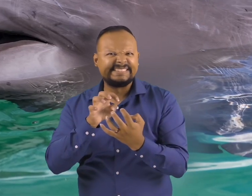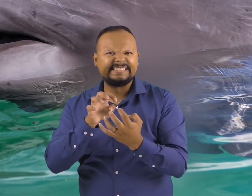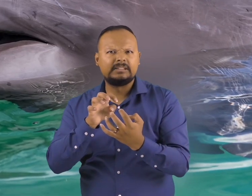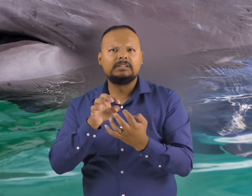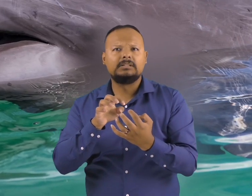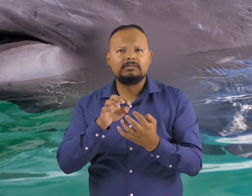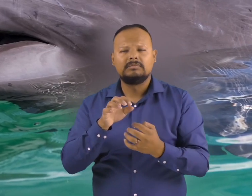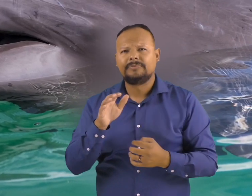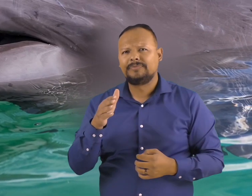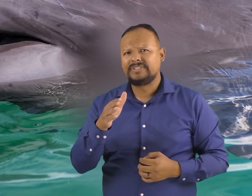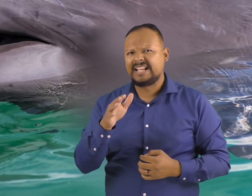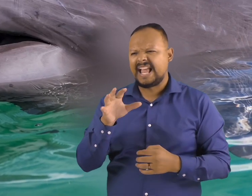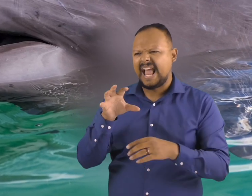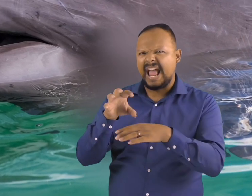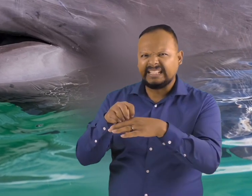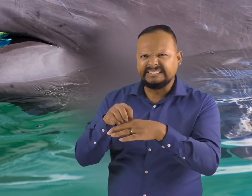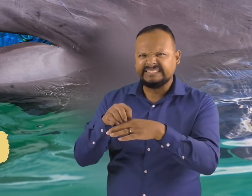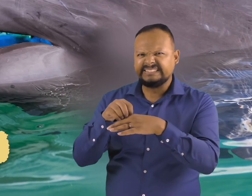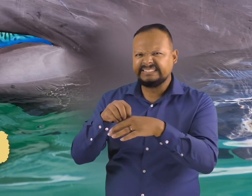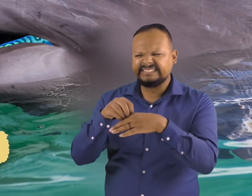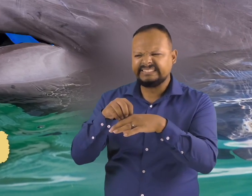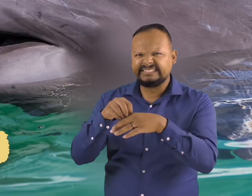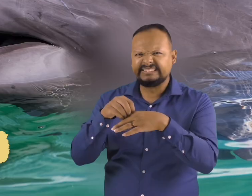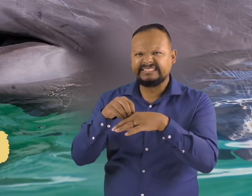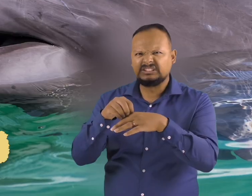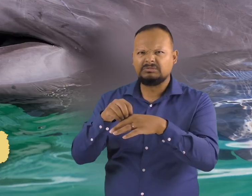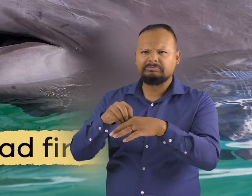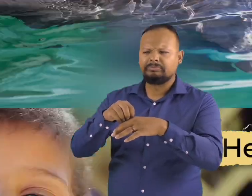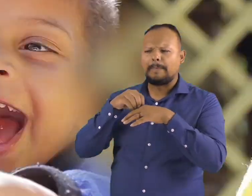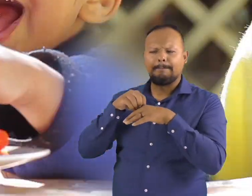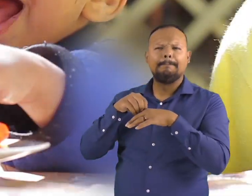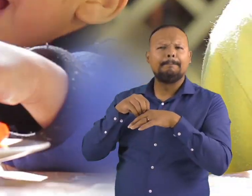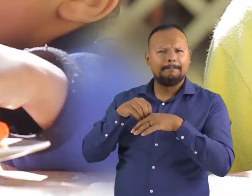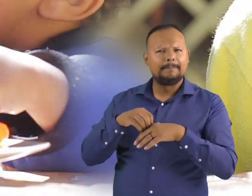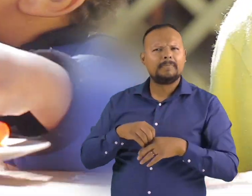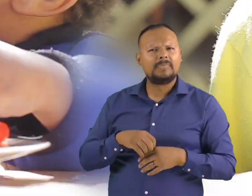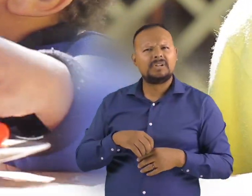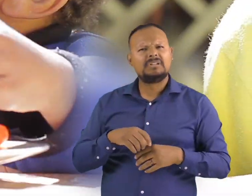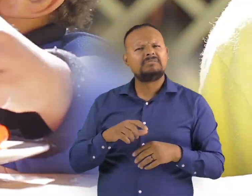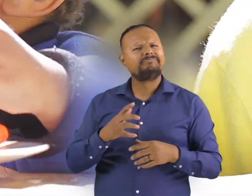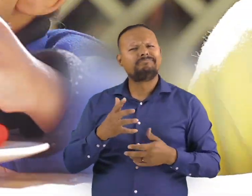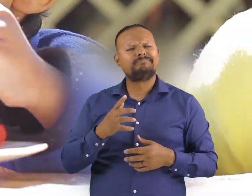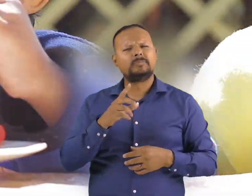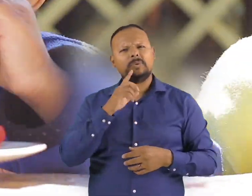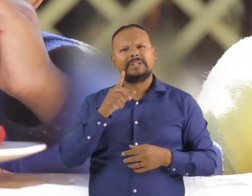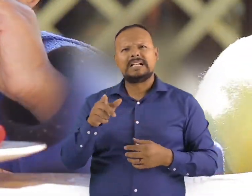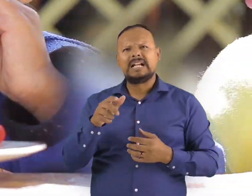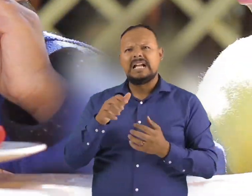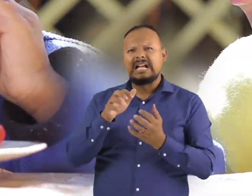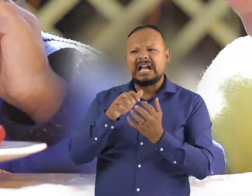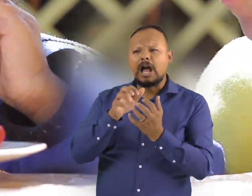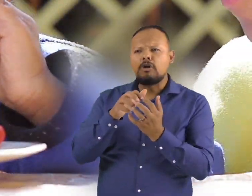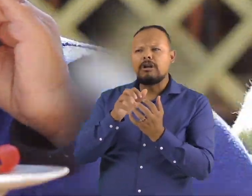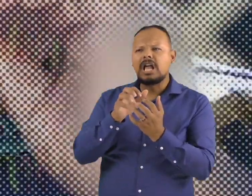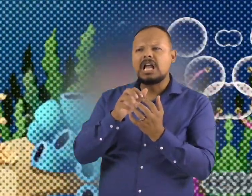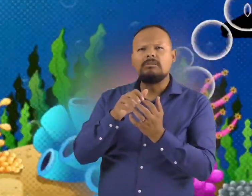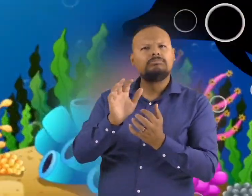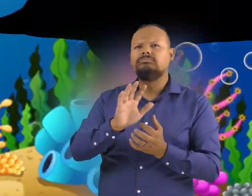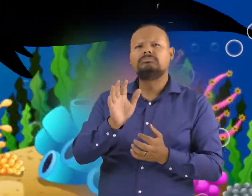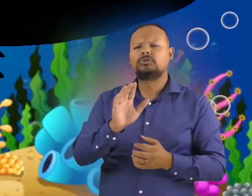actually swallows their food whole, head first. Imagine if you did that at the dinner table!